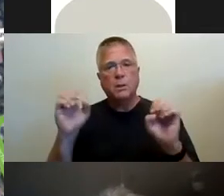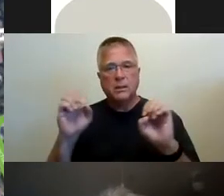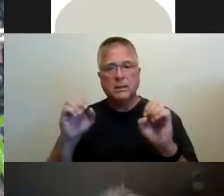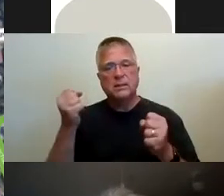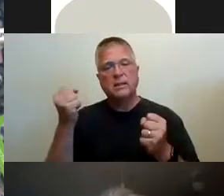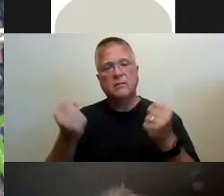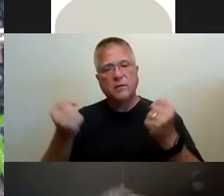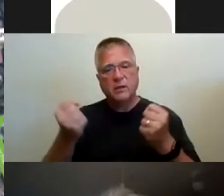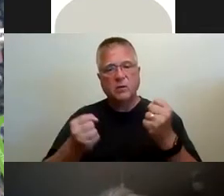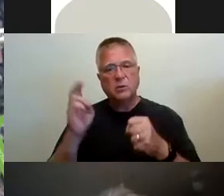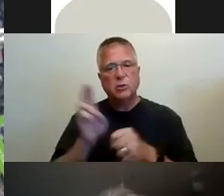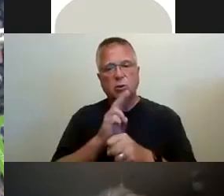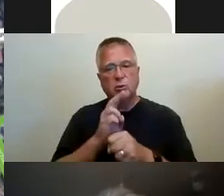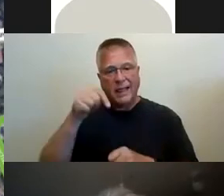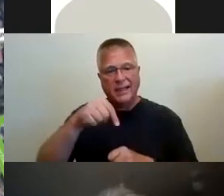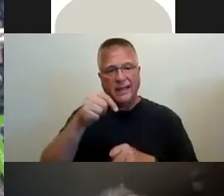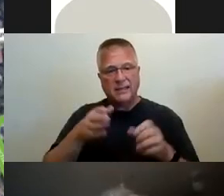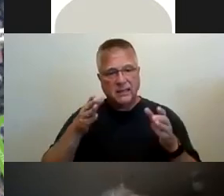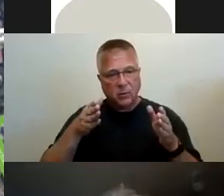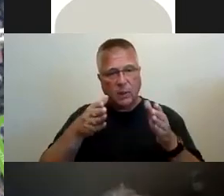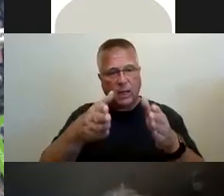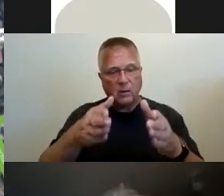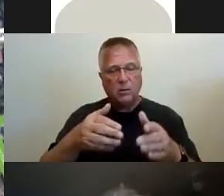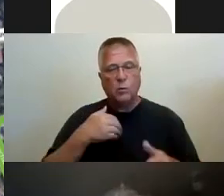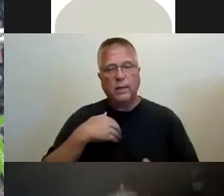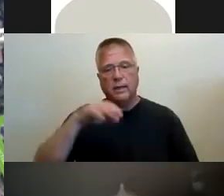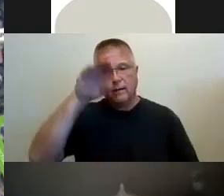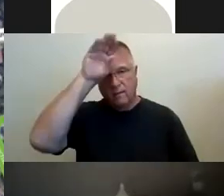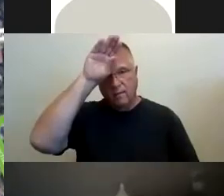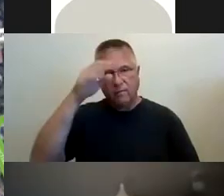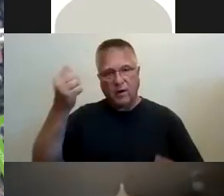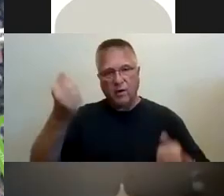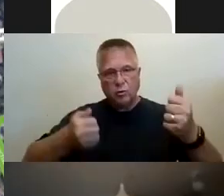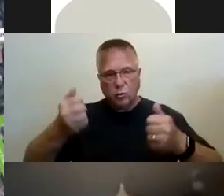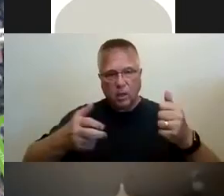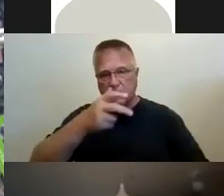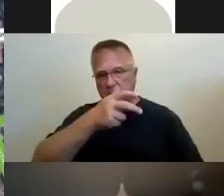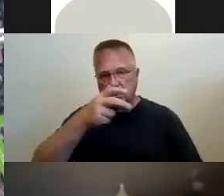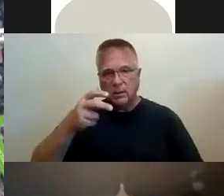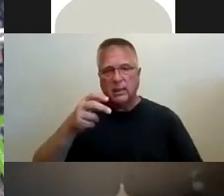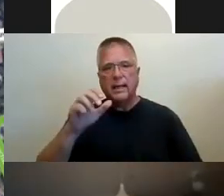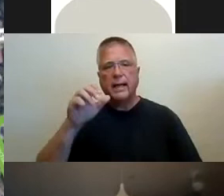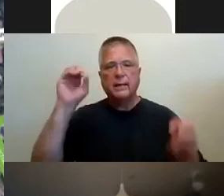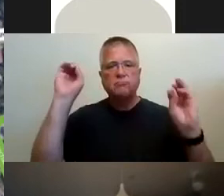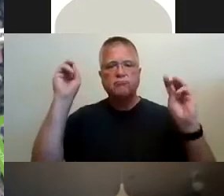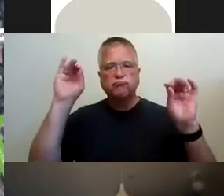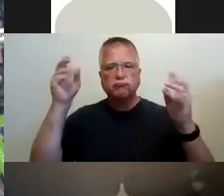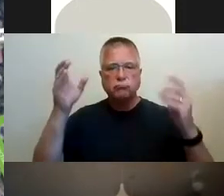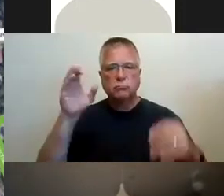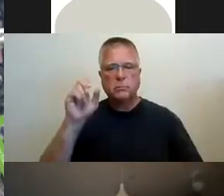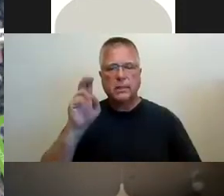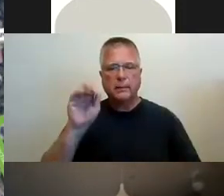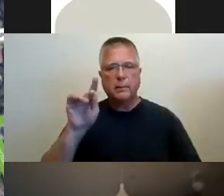use this as their route. We have the fire trucks and the ambulances. Are you aware of